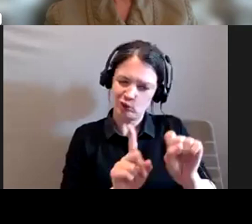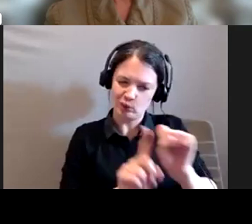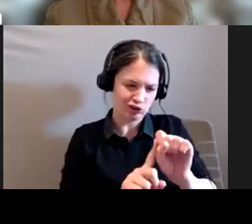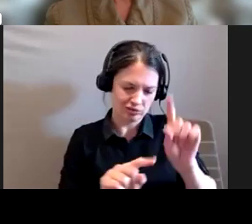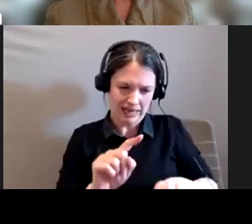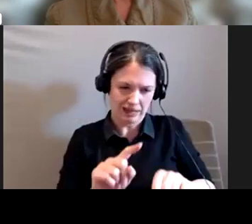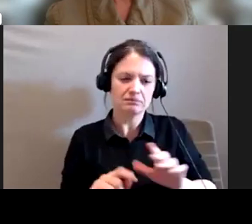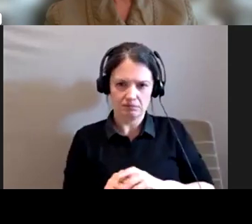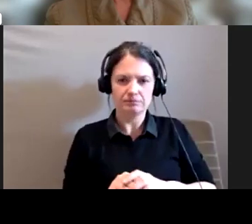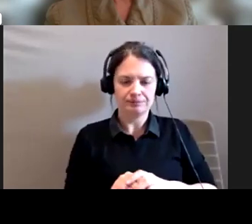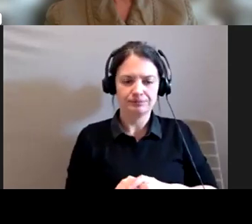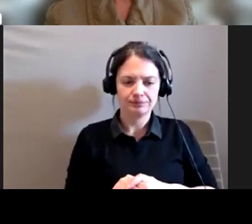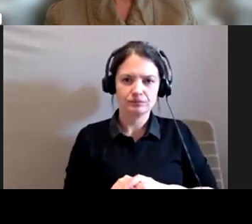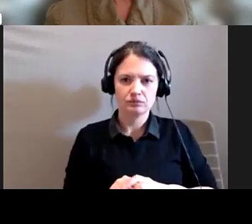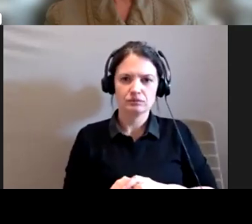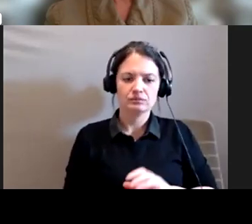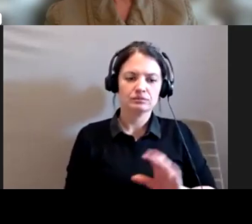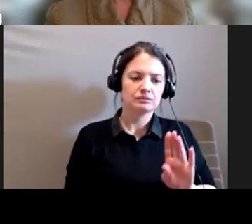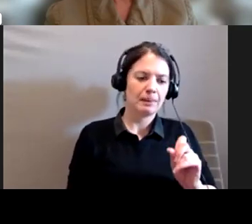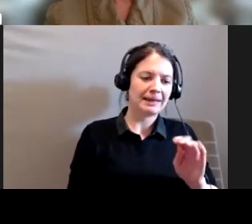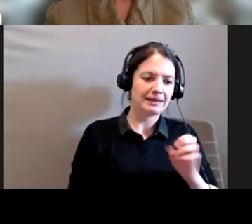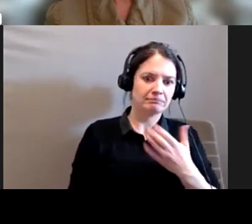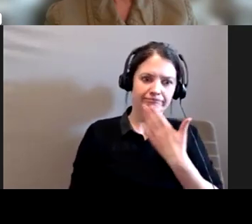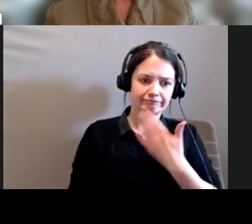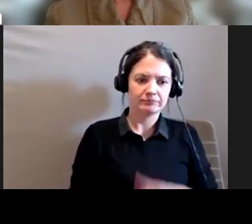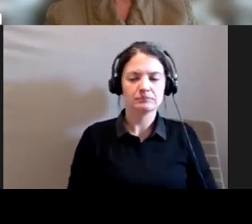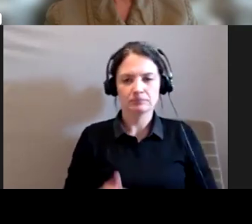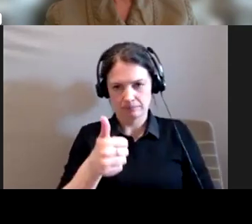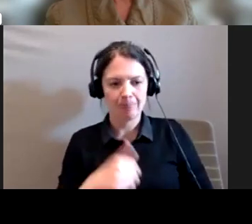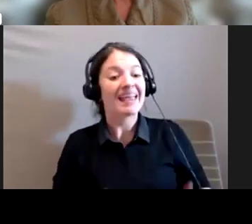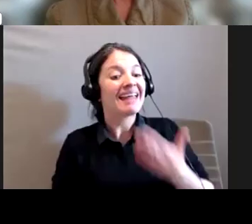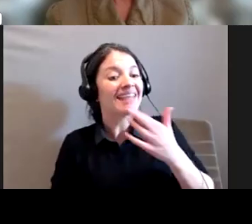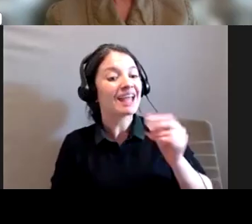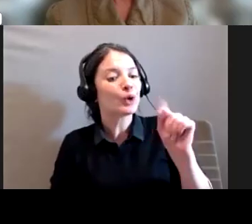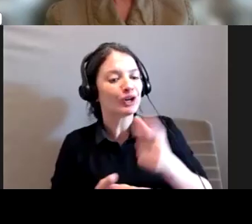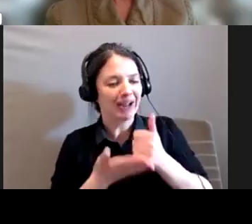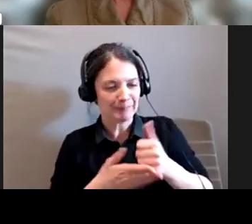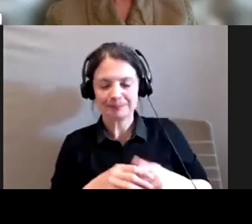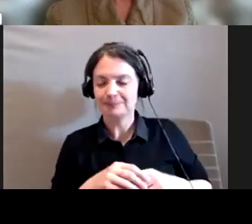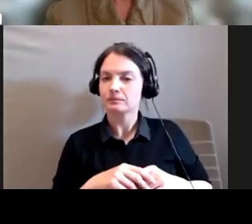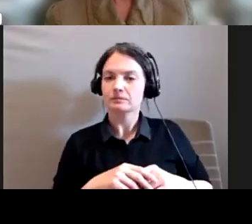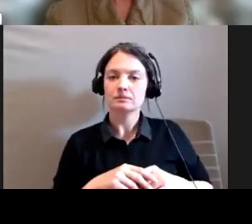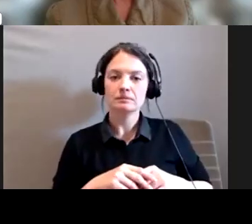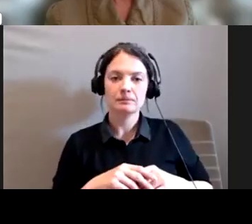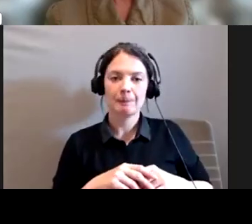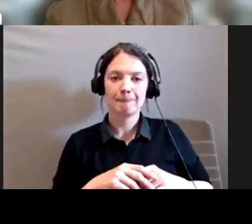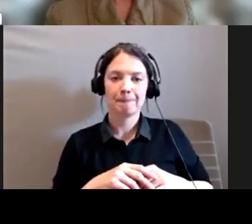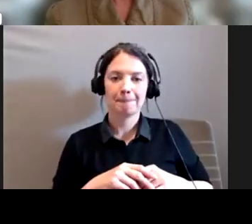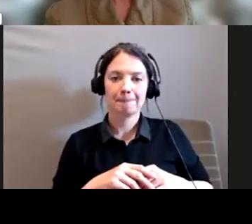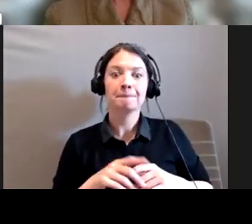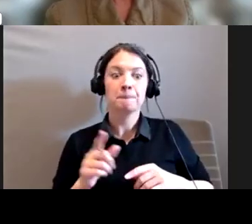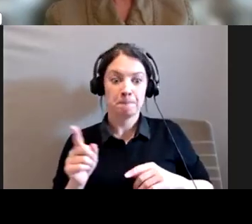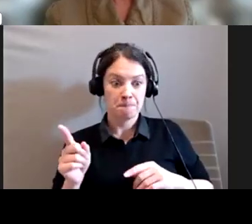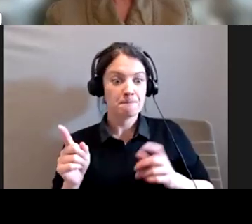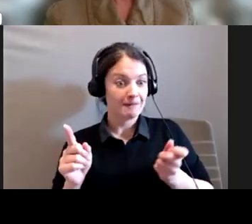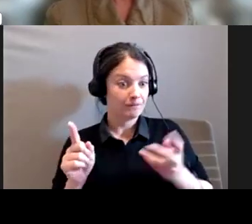Thank you very much for this. Now Thanks, Kurt. I have a couple of questions that I've seen come in, and I